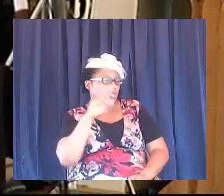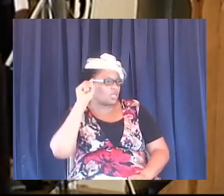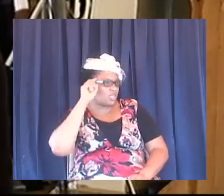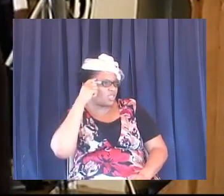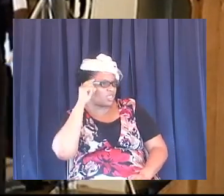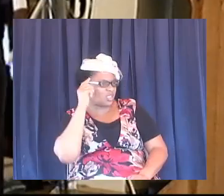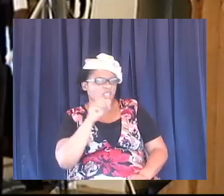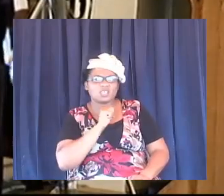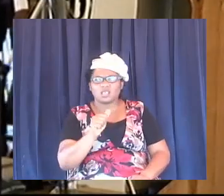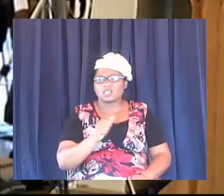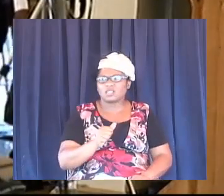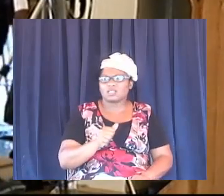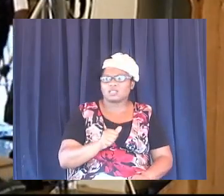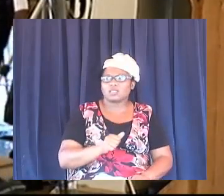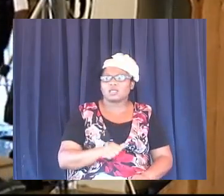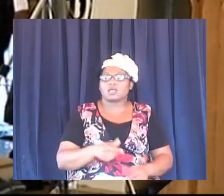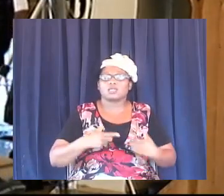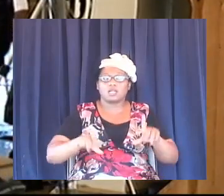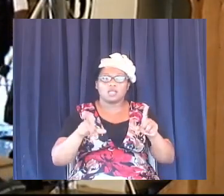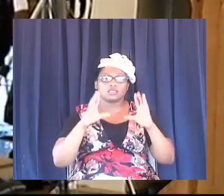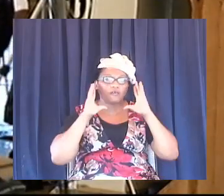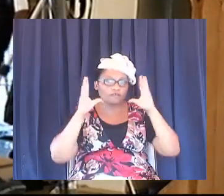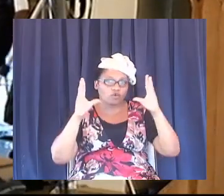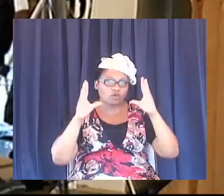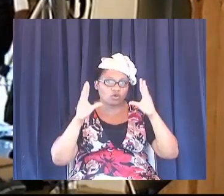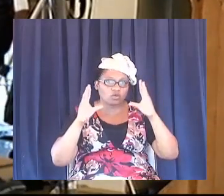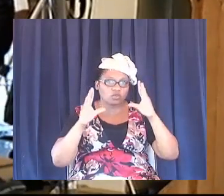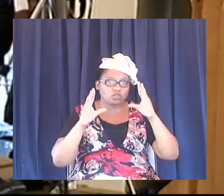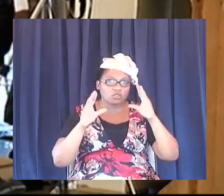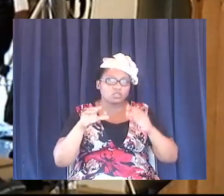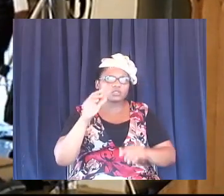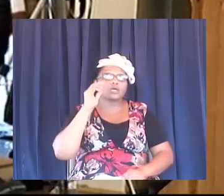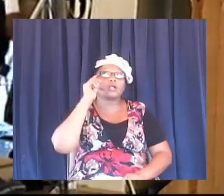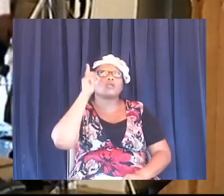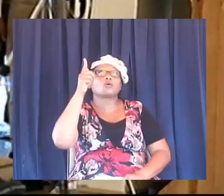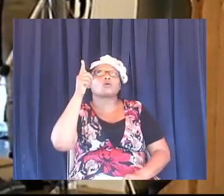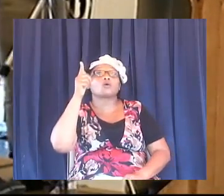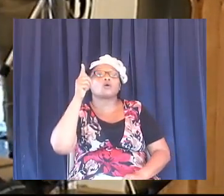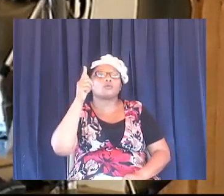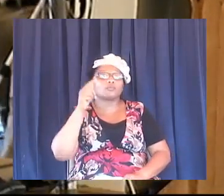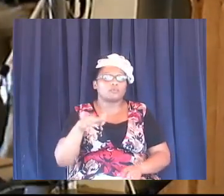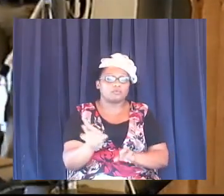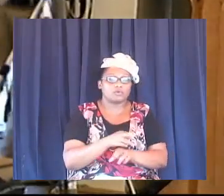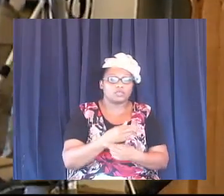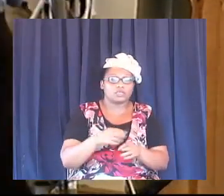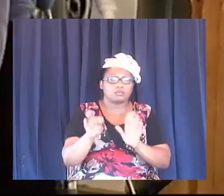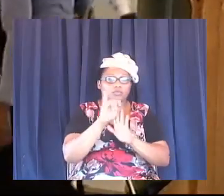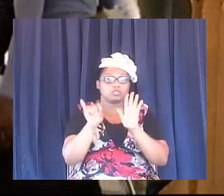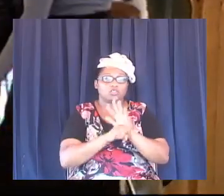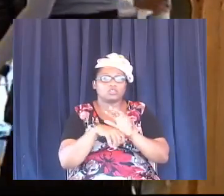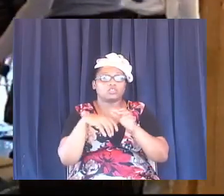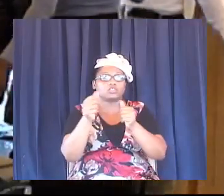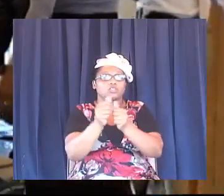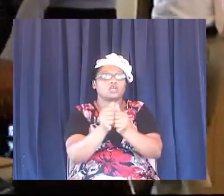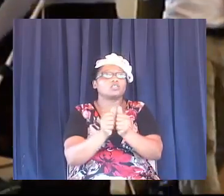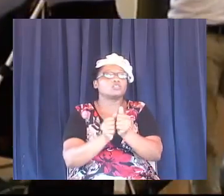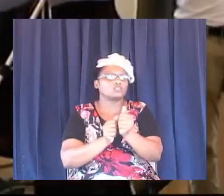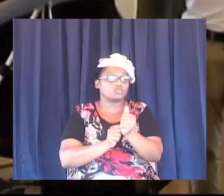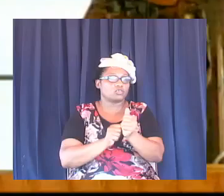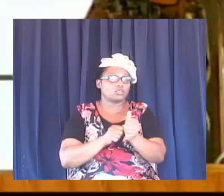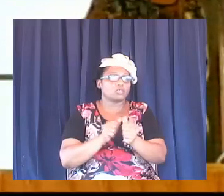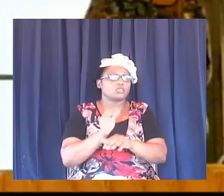let's just keep focused and look up because our redemption draw it nigh. Praise God, praise God.